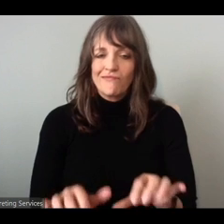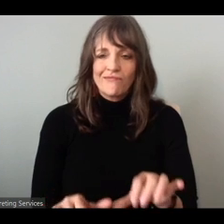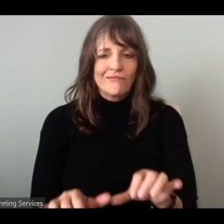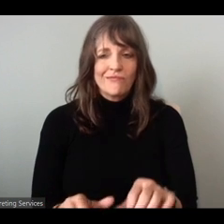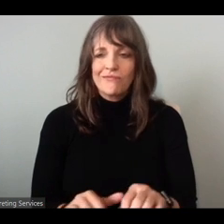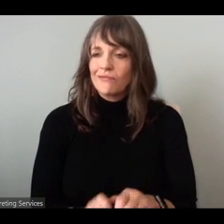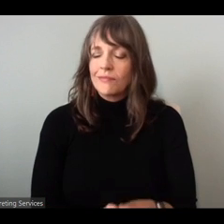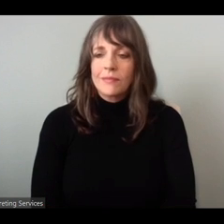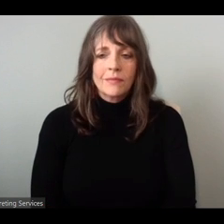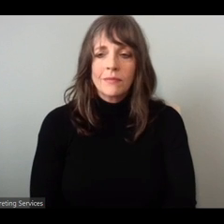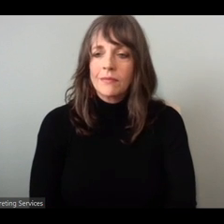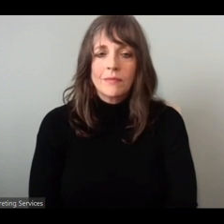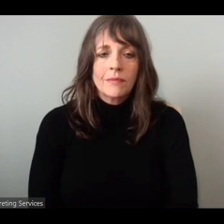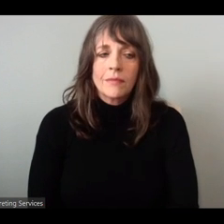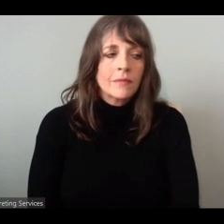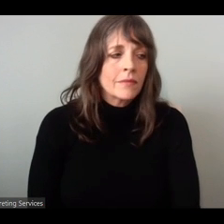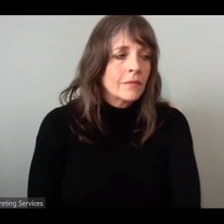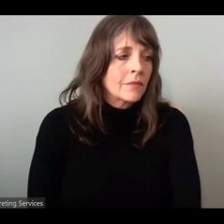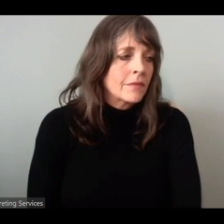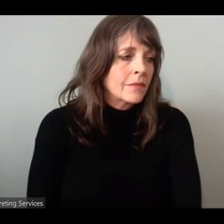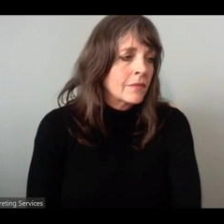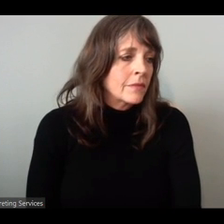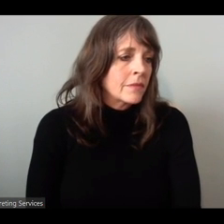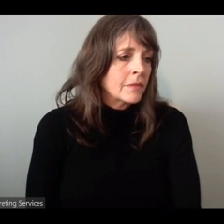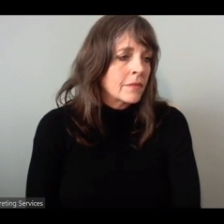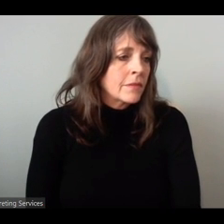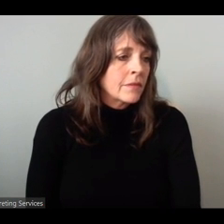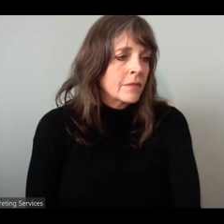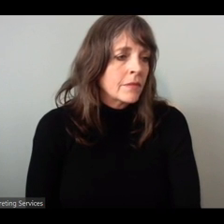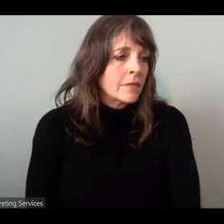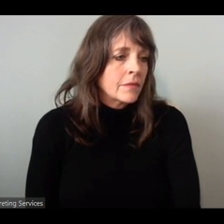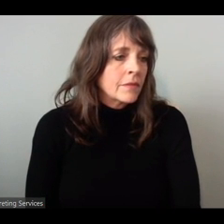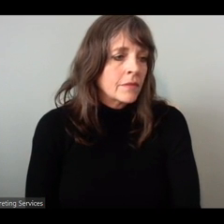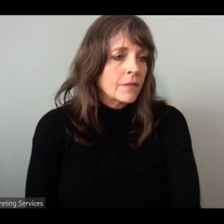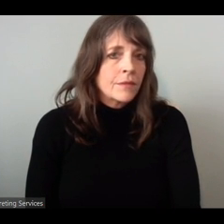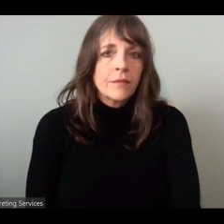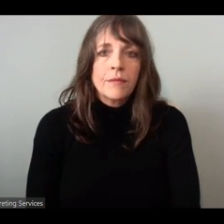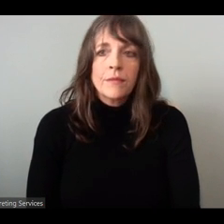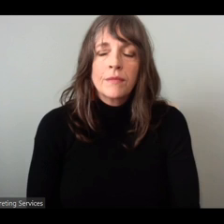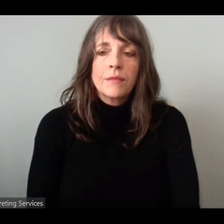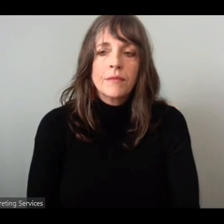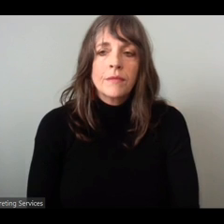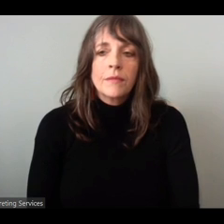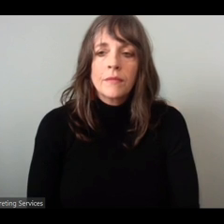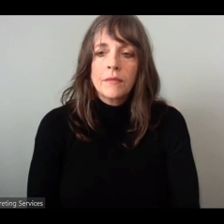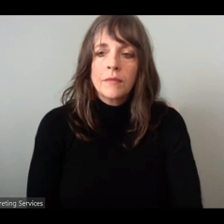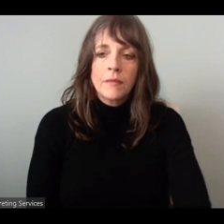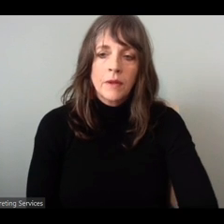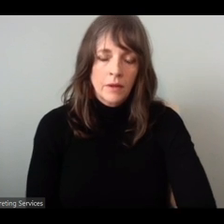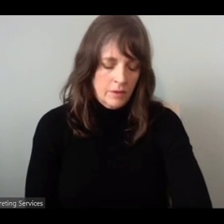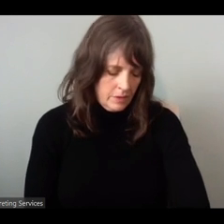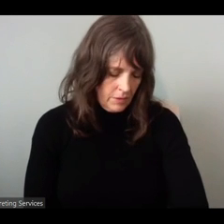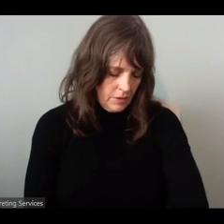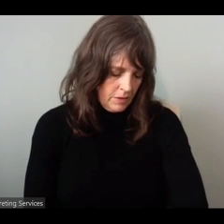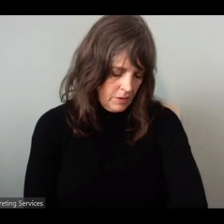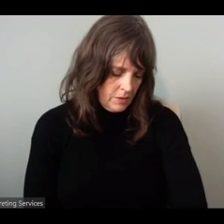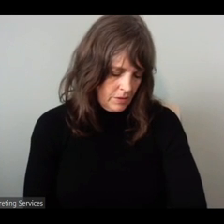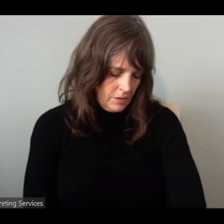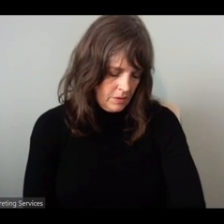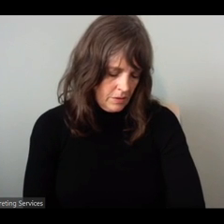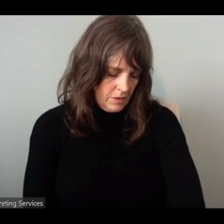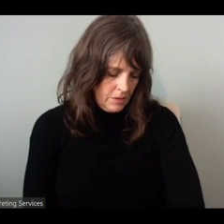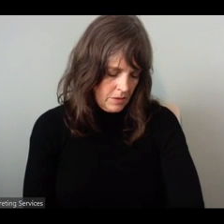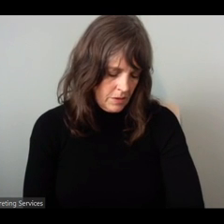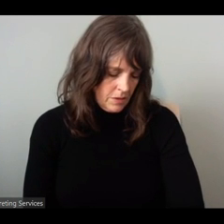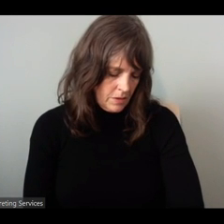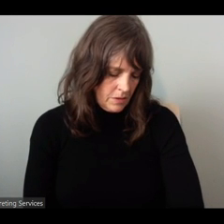I will be joining to facilitate a Q&A. With that, I will turn it over to our presenters. Welcome all. Eddie,